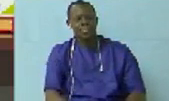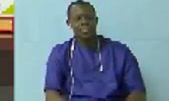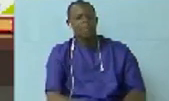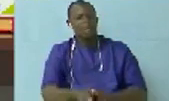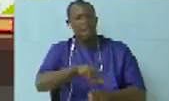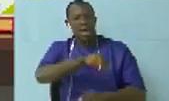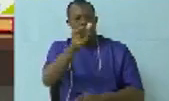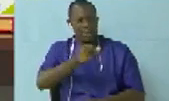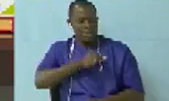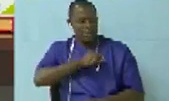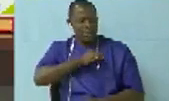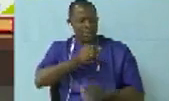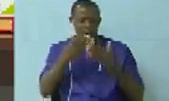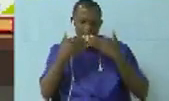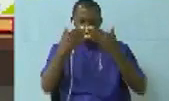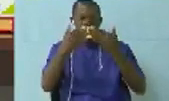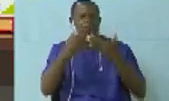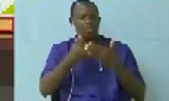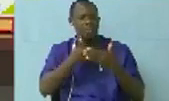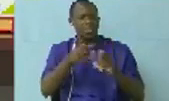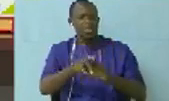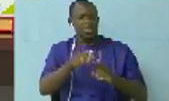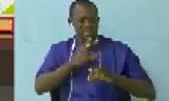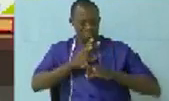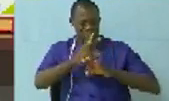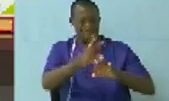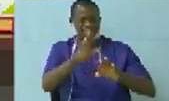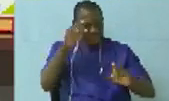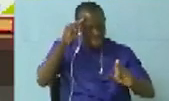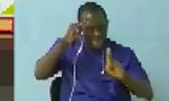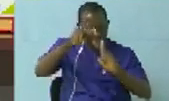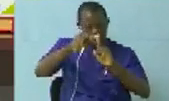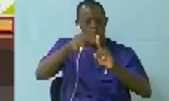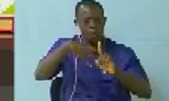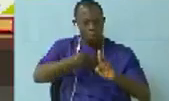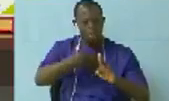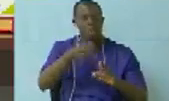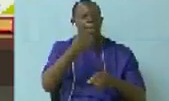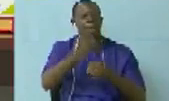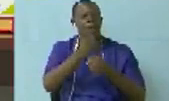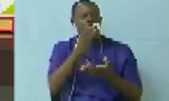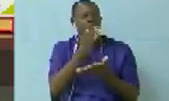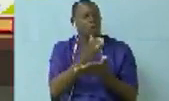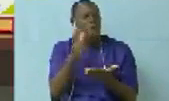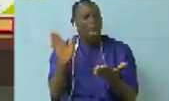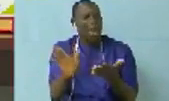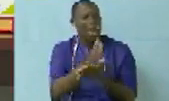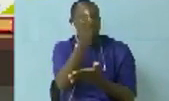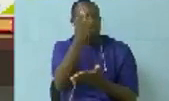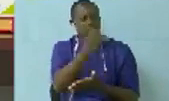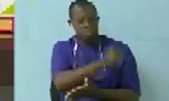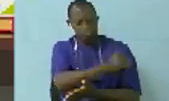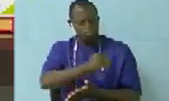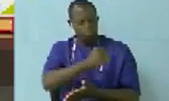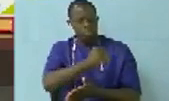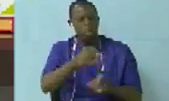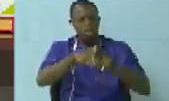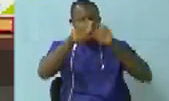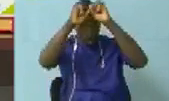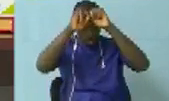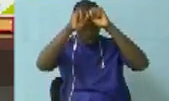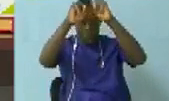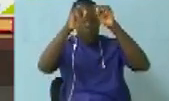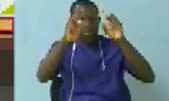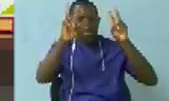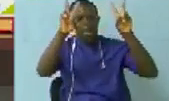and told me about his intention of wanting to overthrow the regime of Yaya